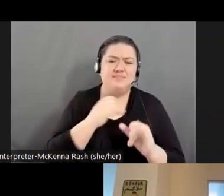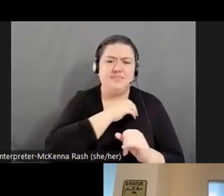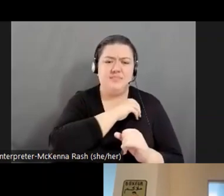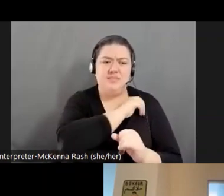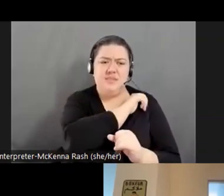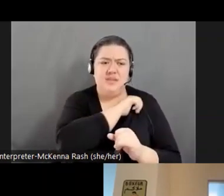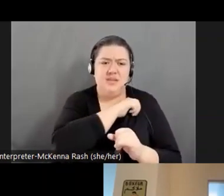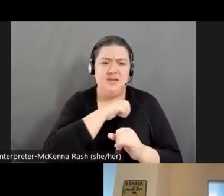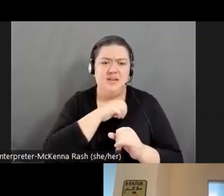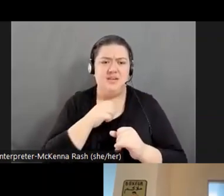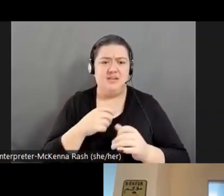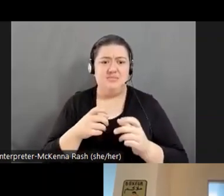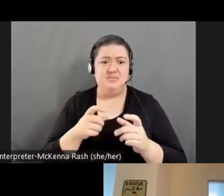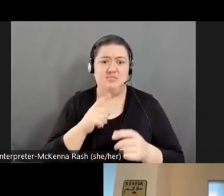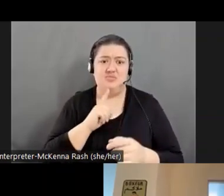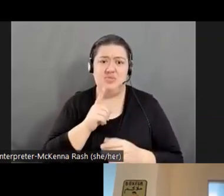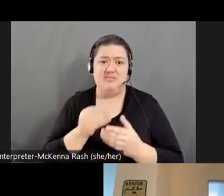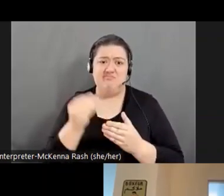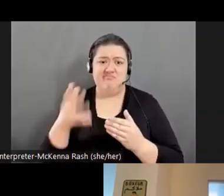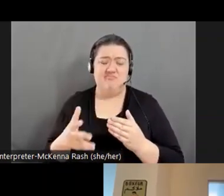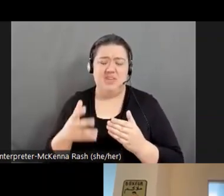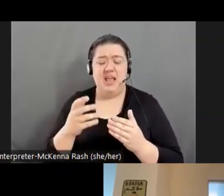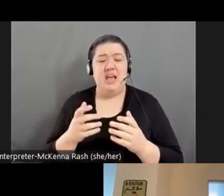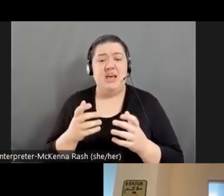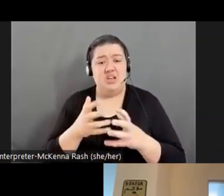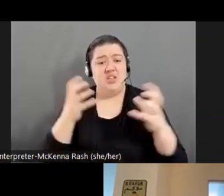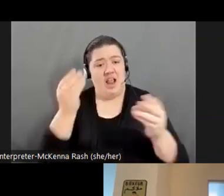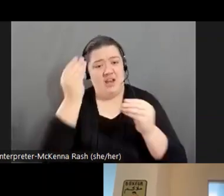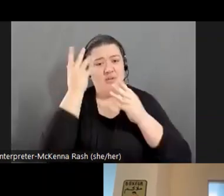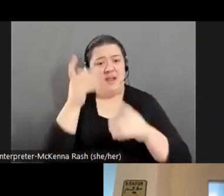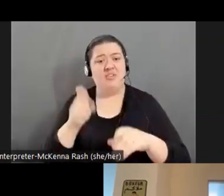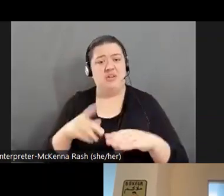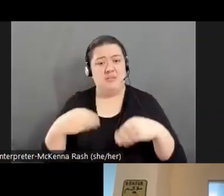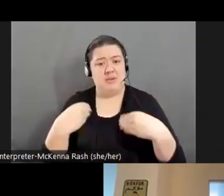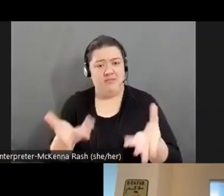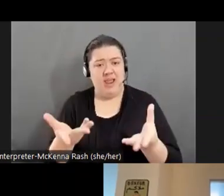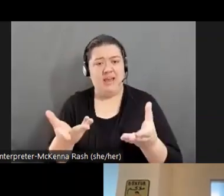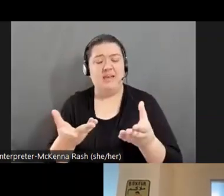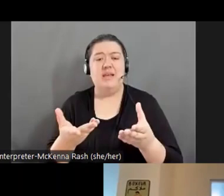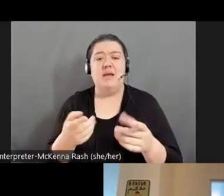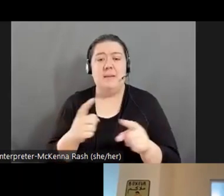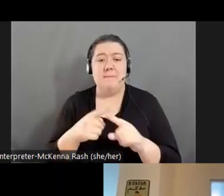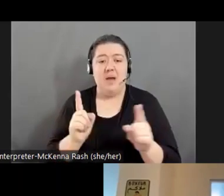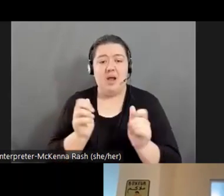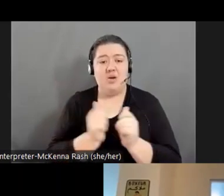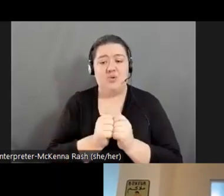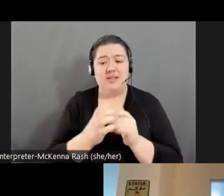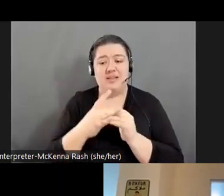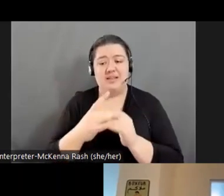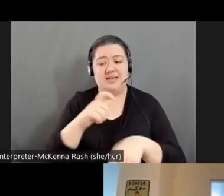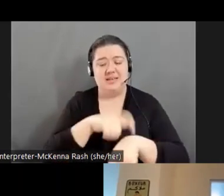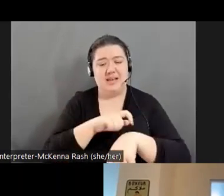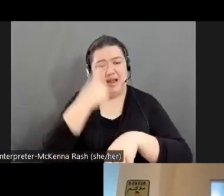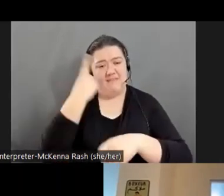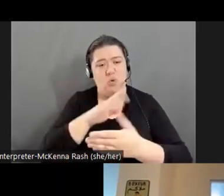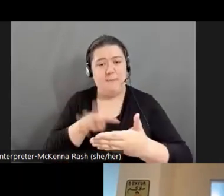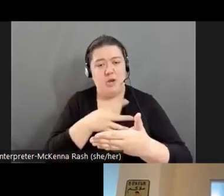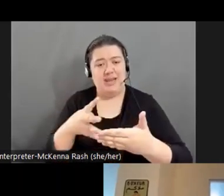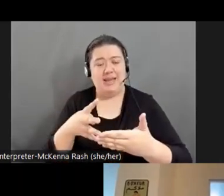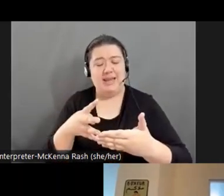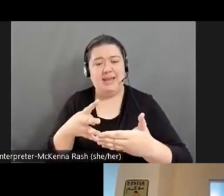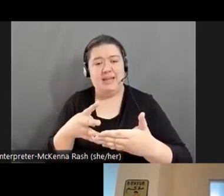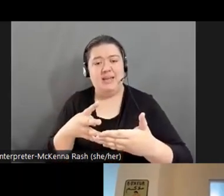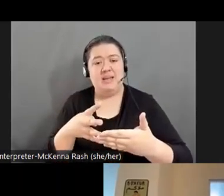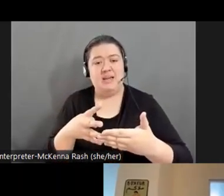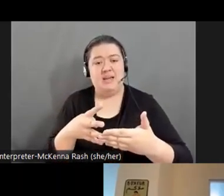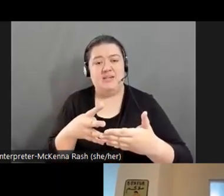a substantial cost. Still, there's a lot of information that needs to be provided, but with the lead time for booking,